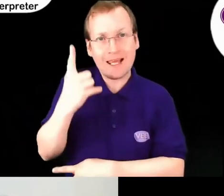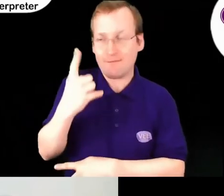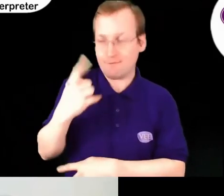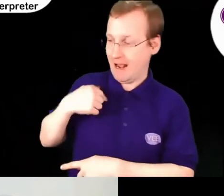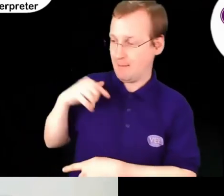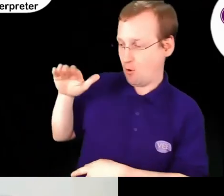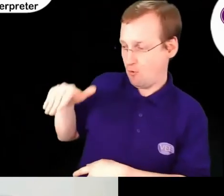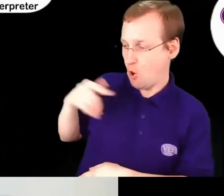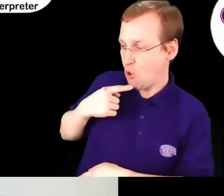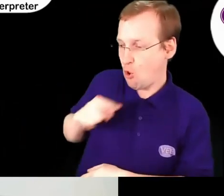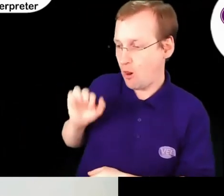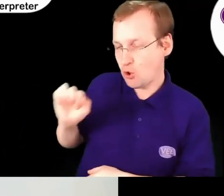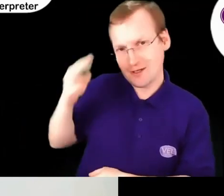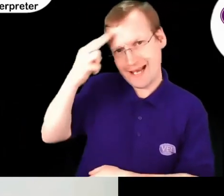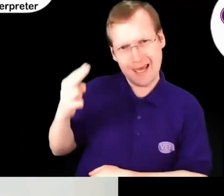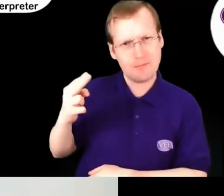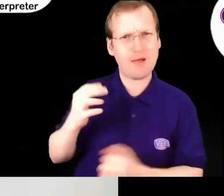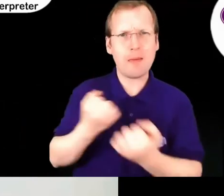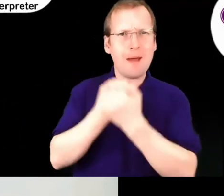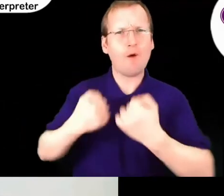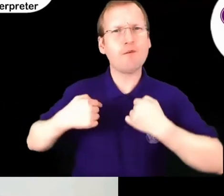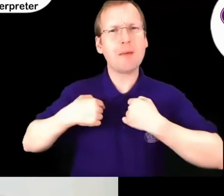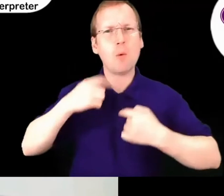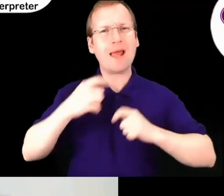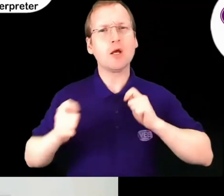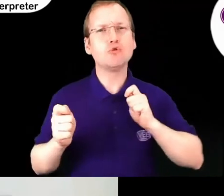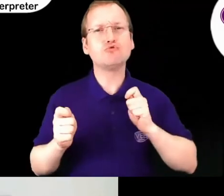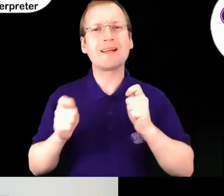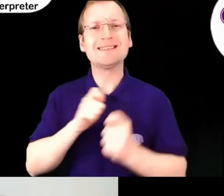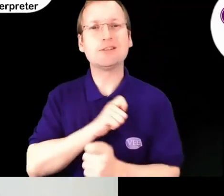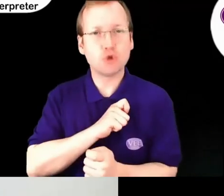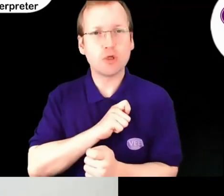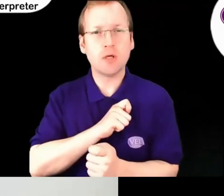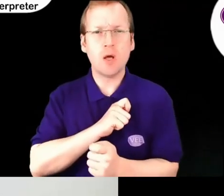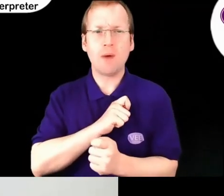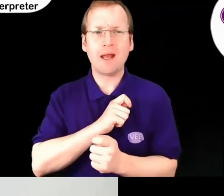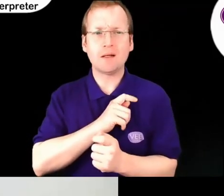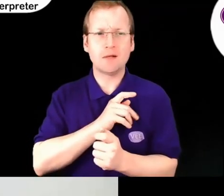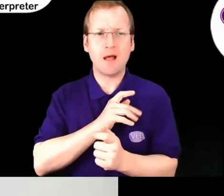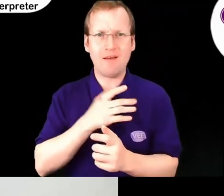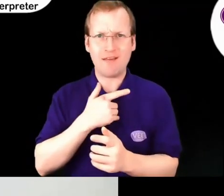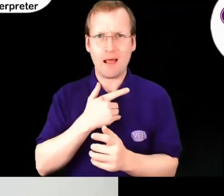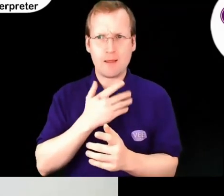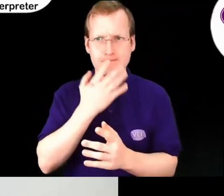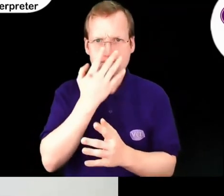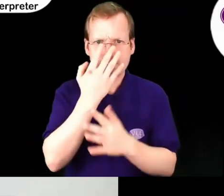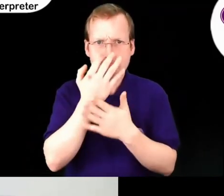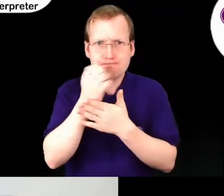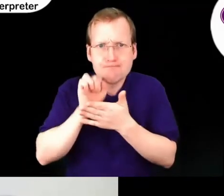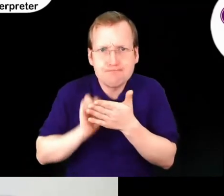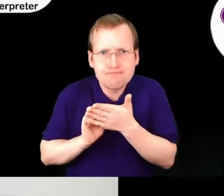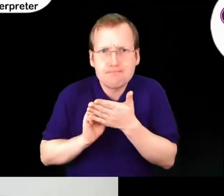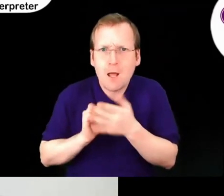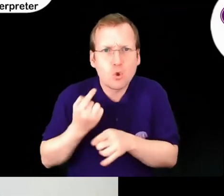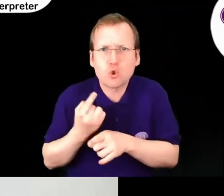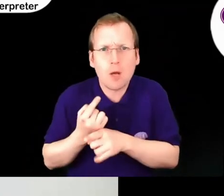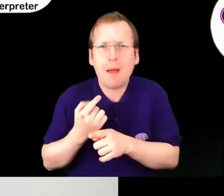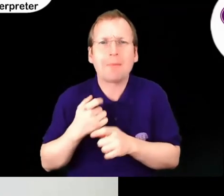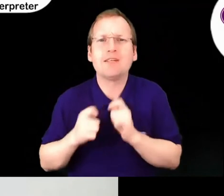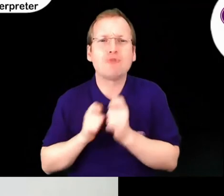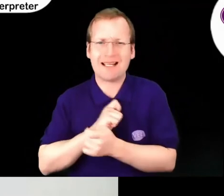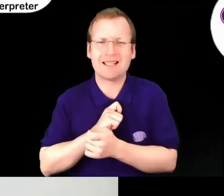as I was transitioning. And whenever I'm tempted to go back into hiding and to not speak publicly about being trans, that line